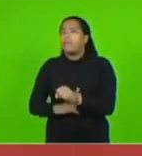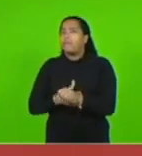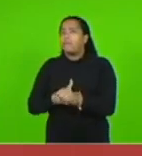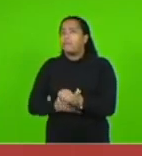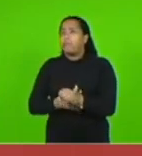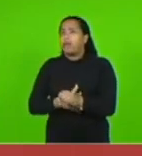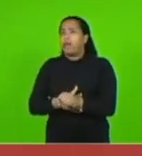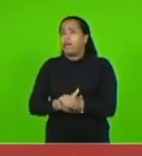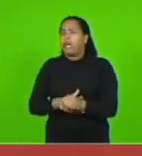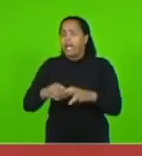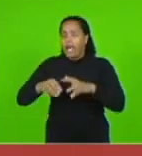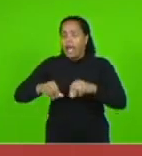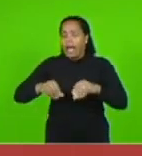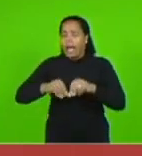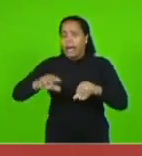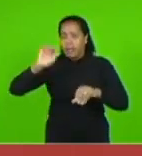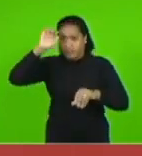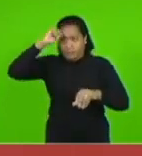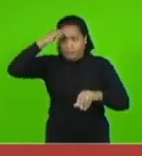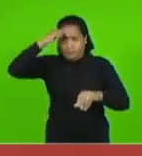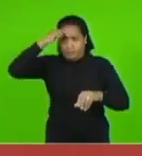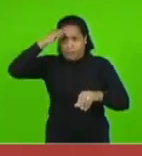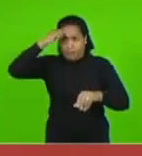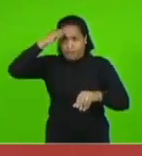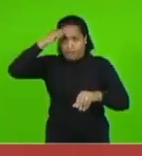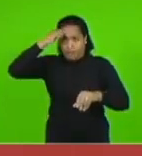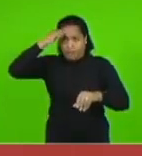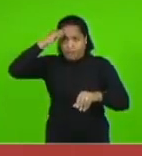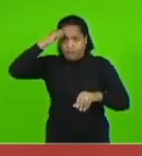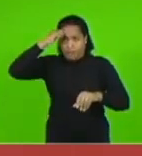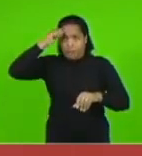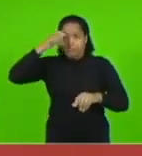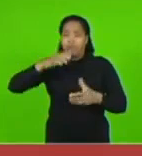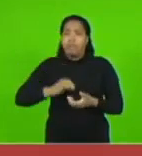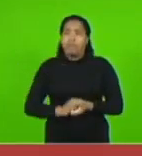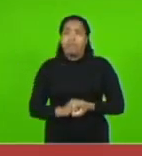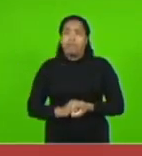Guarapari, a lot of people there as well.